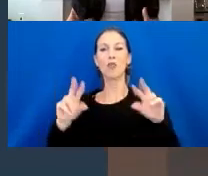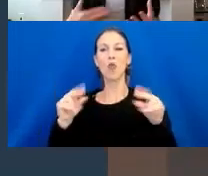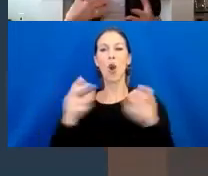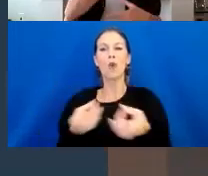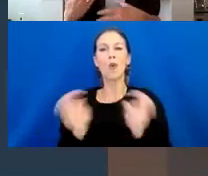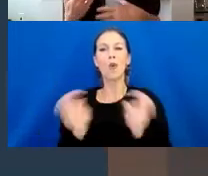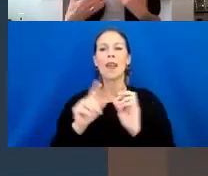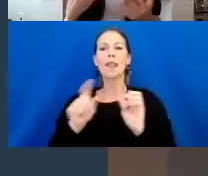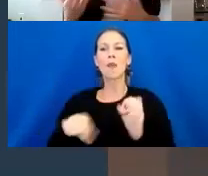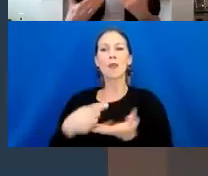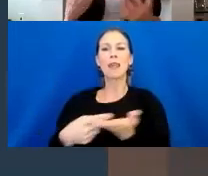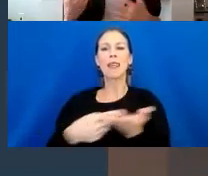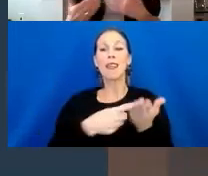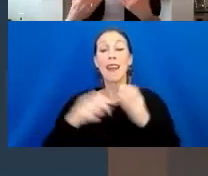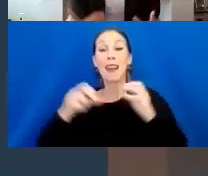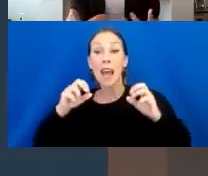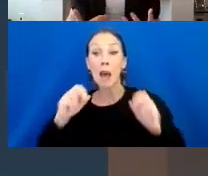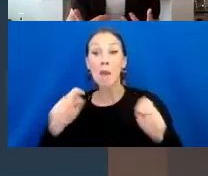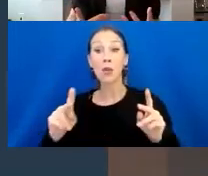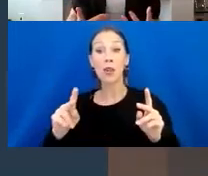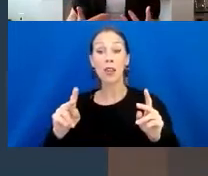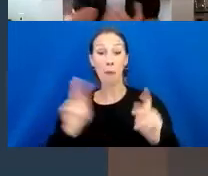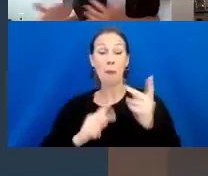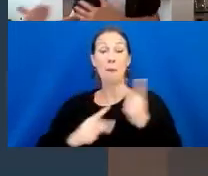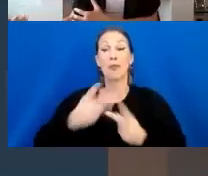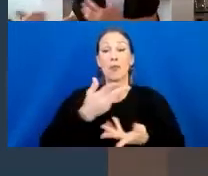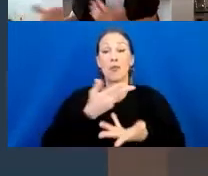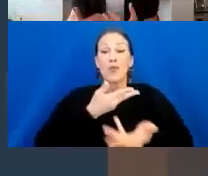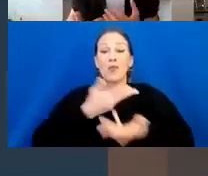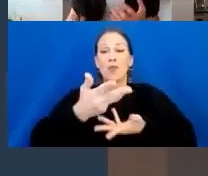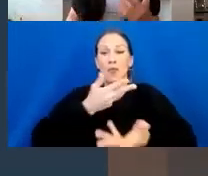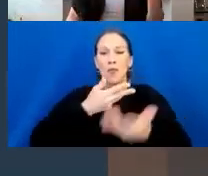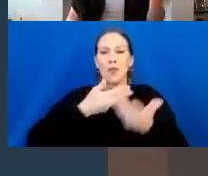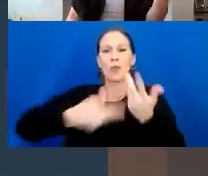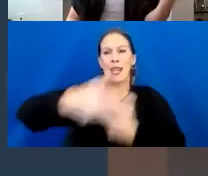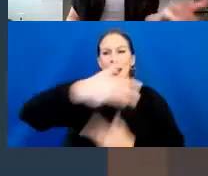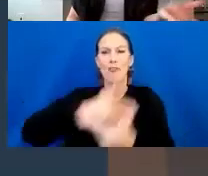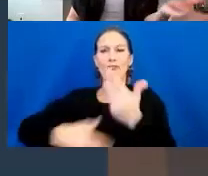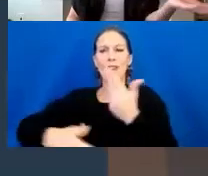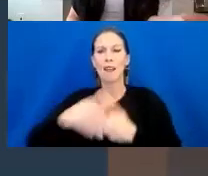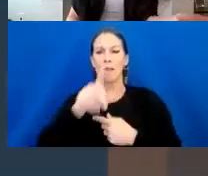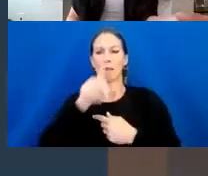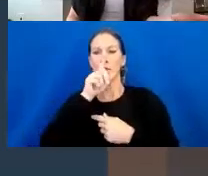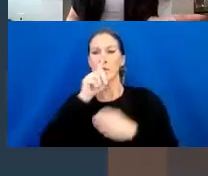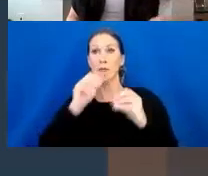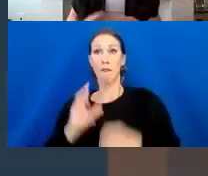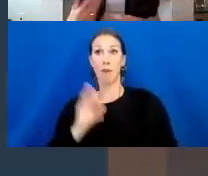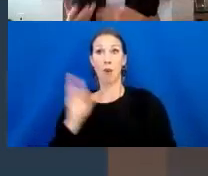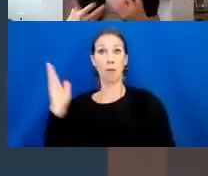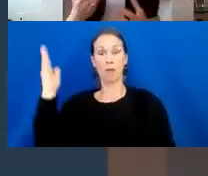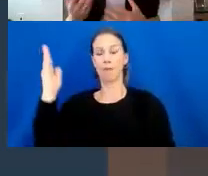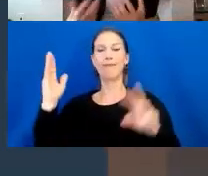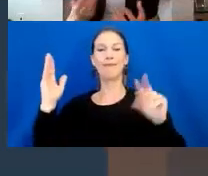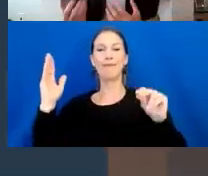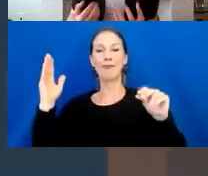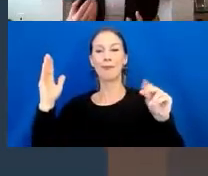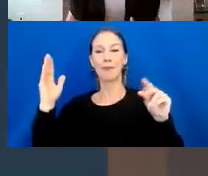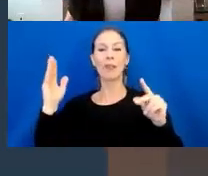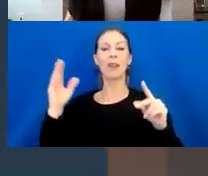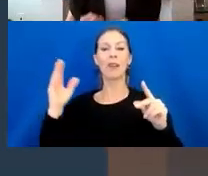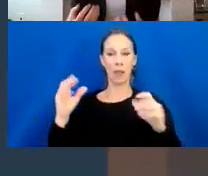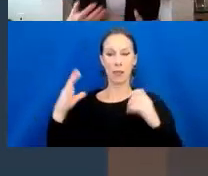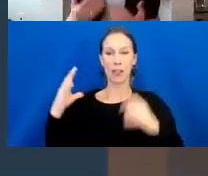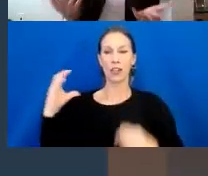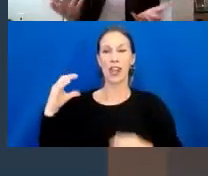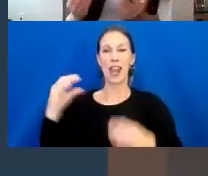call, an opportunity for interaction. There's no discussant. There's a moderator chair. Interaction around your paper,